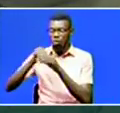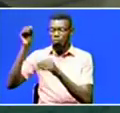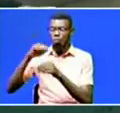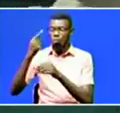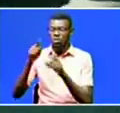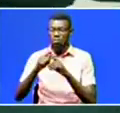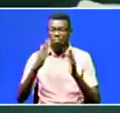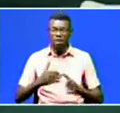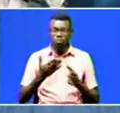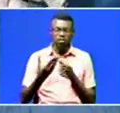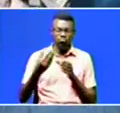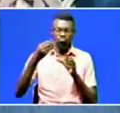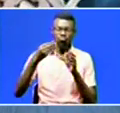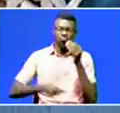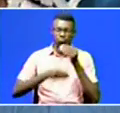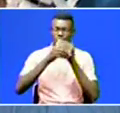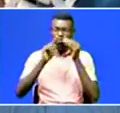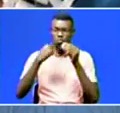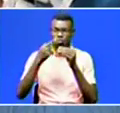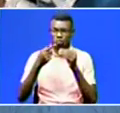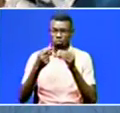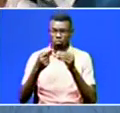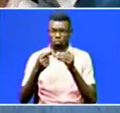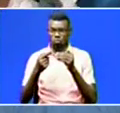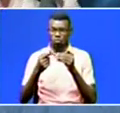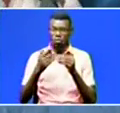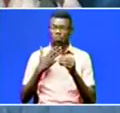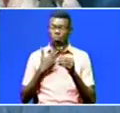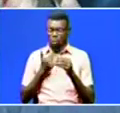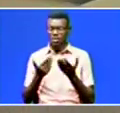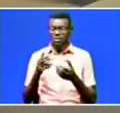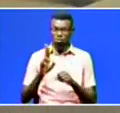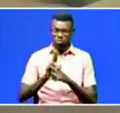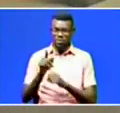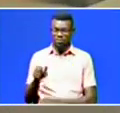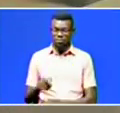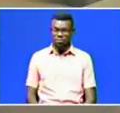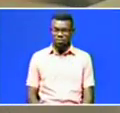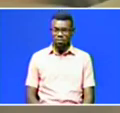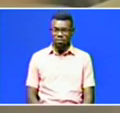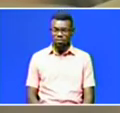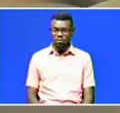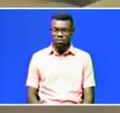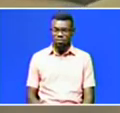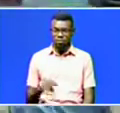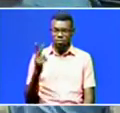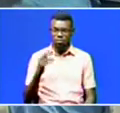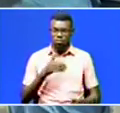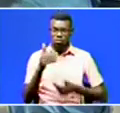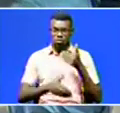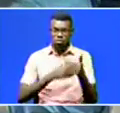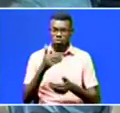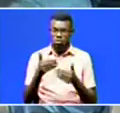remove his diseased cornea, we'll put the donor cornea and take the stitches. The second procedure that involves the